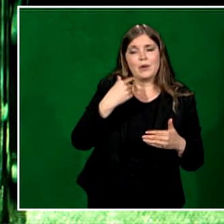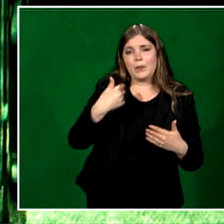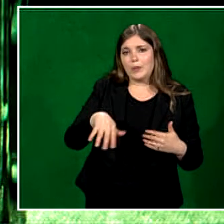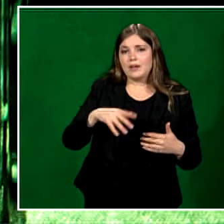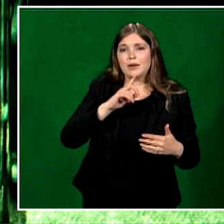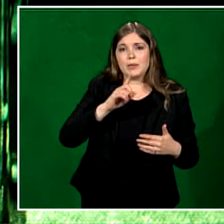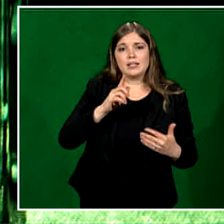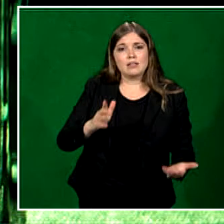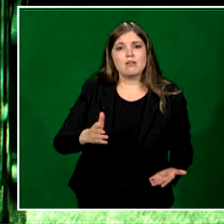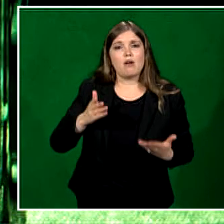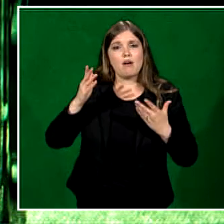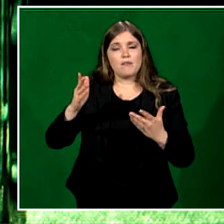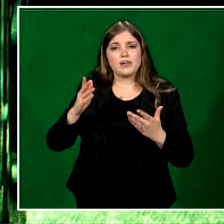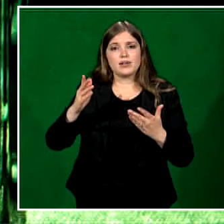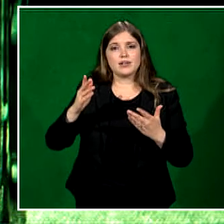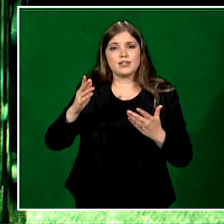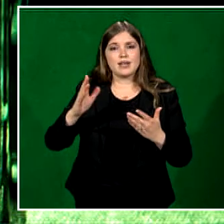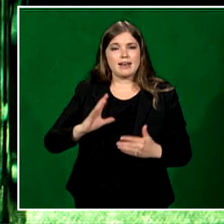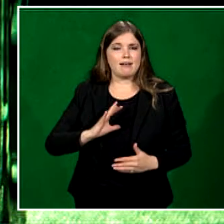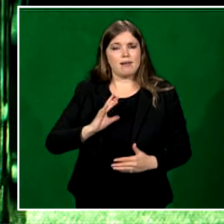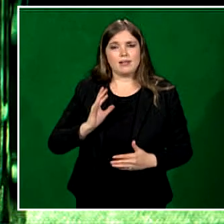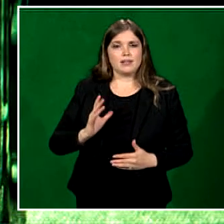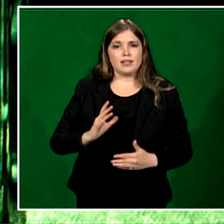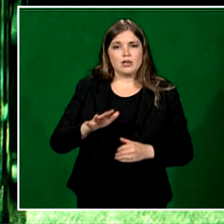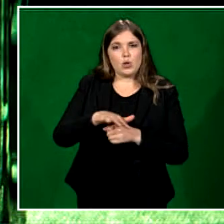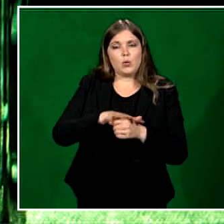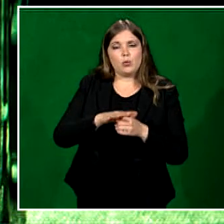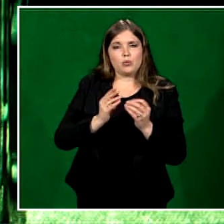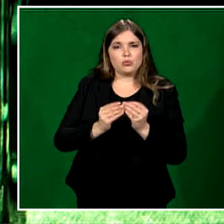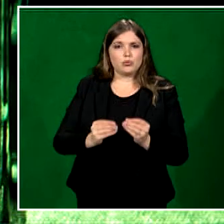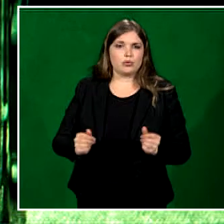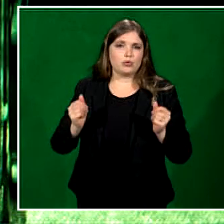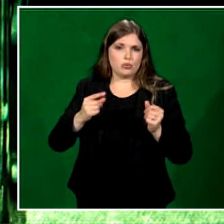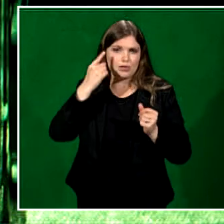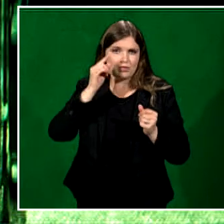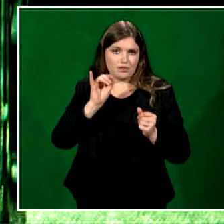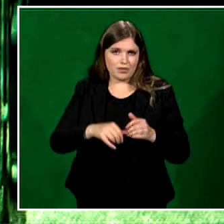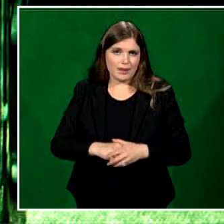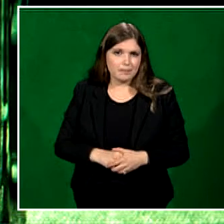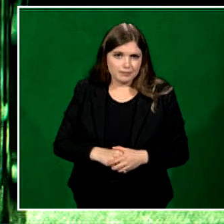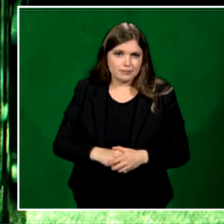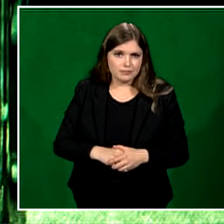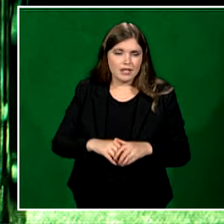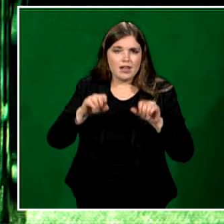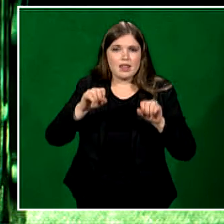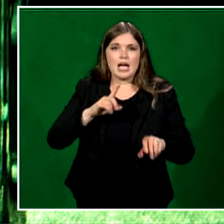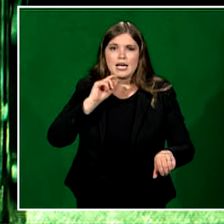very elegant local solution for that can